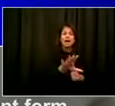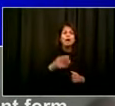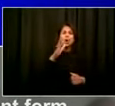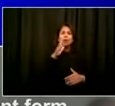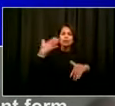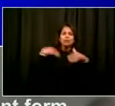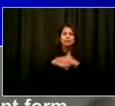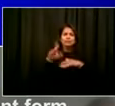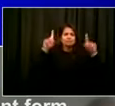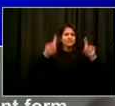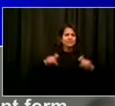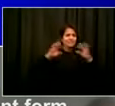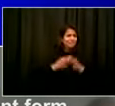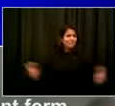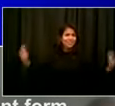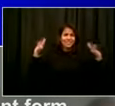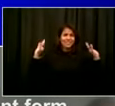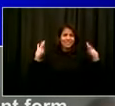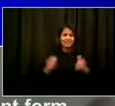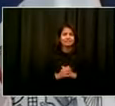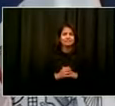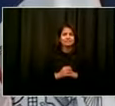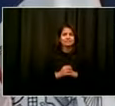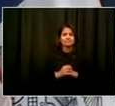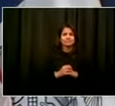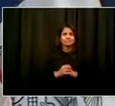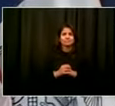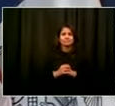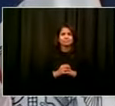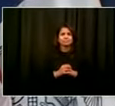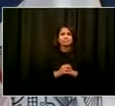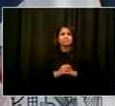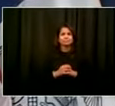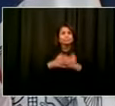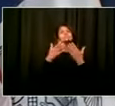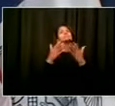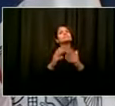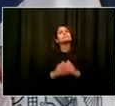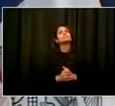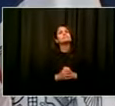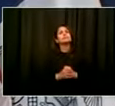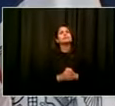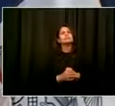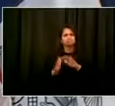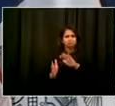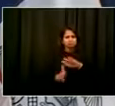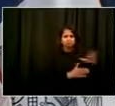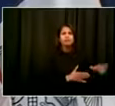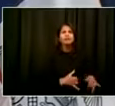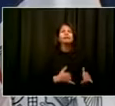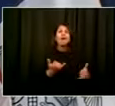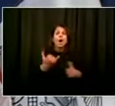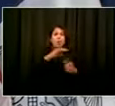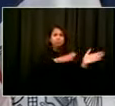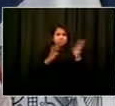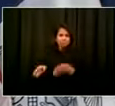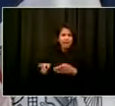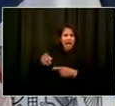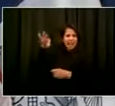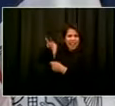Now, back to this historic moment, 14 days, 2 weeks to go. And in fact, if